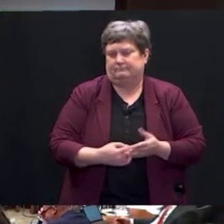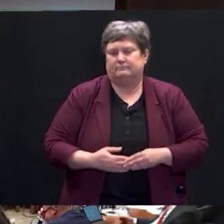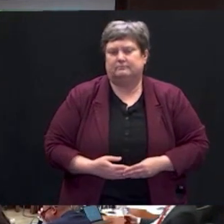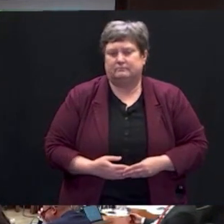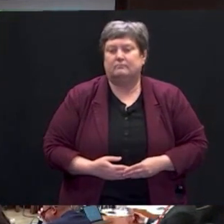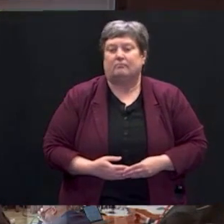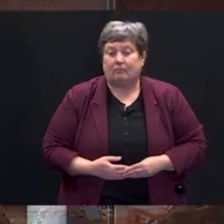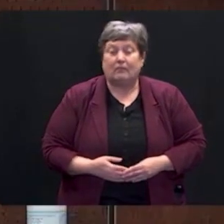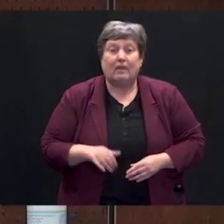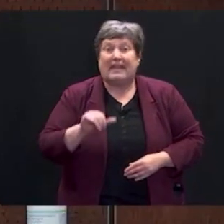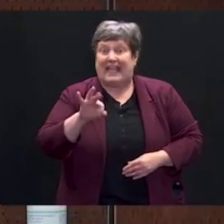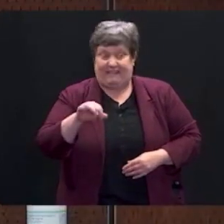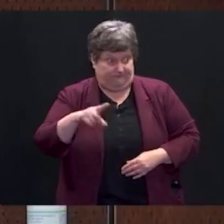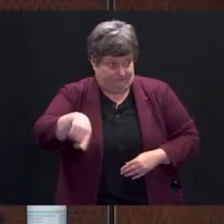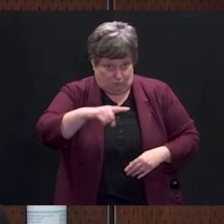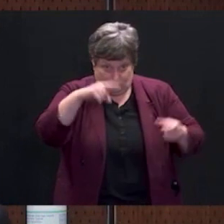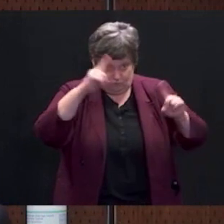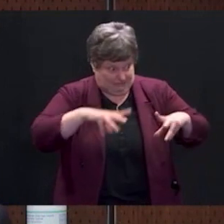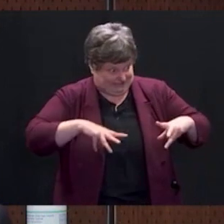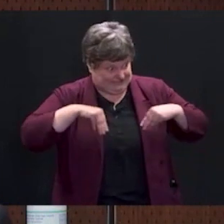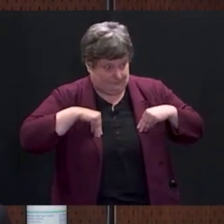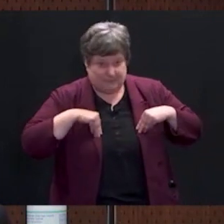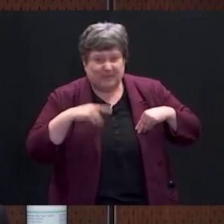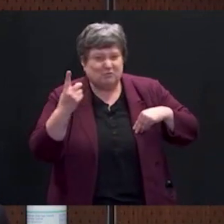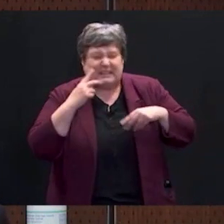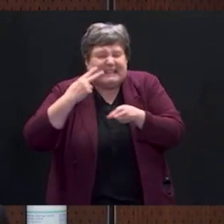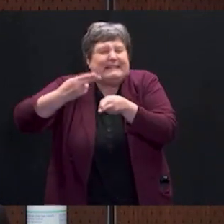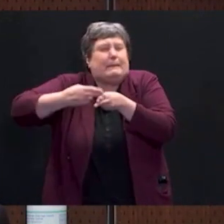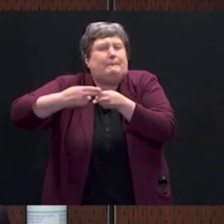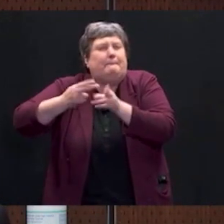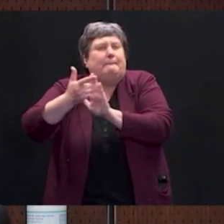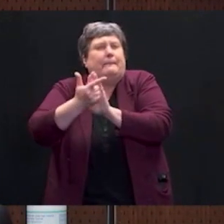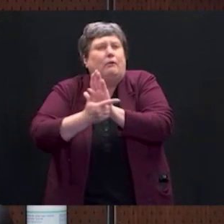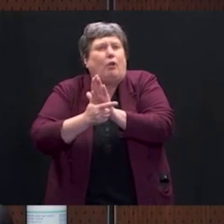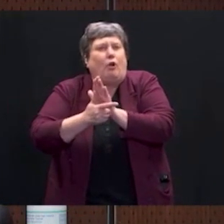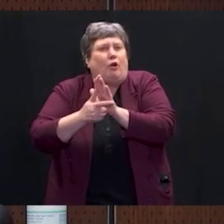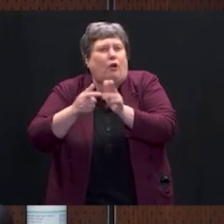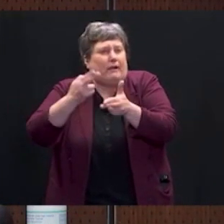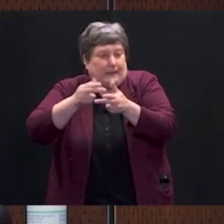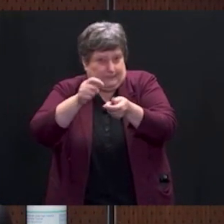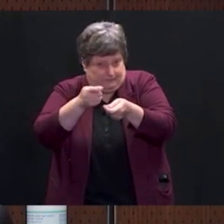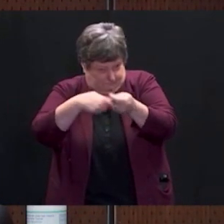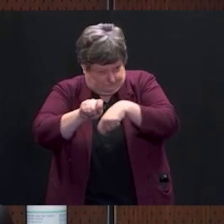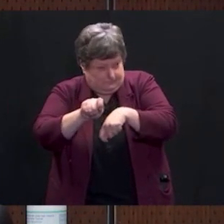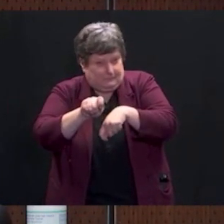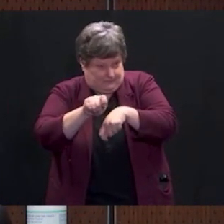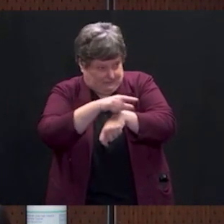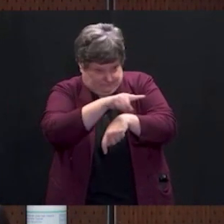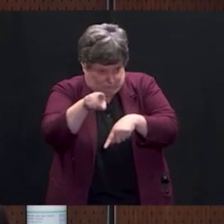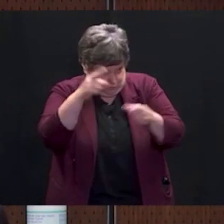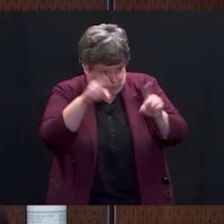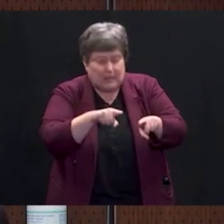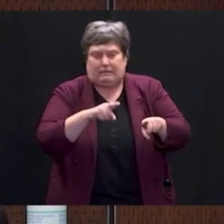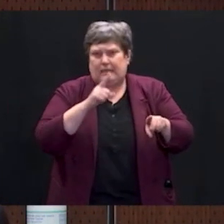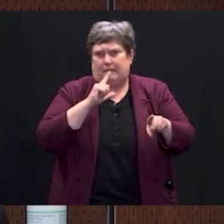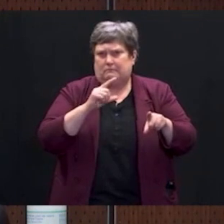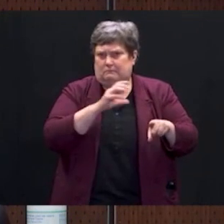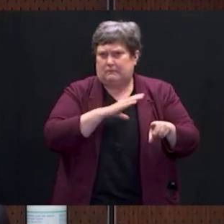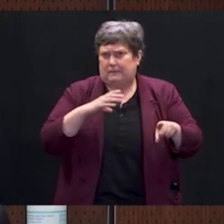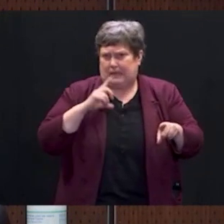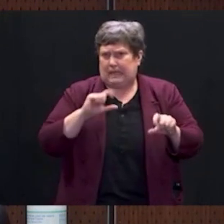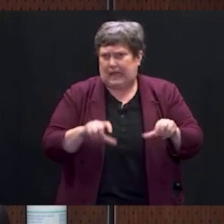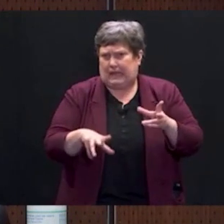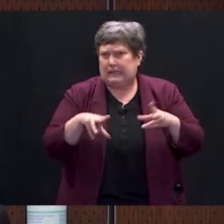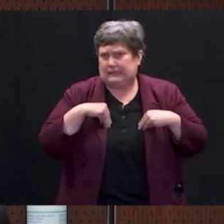If there's unanimous consent on a minor change, the committee can agree to